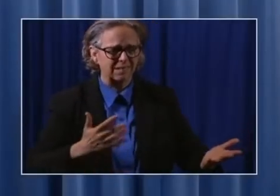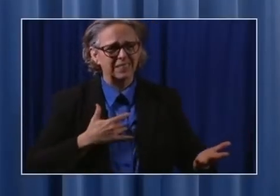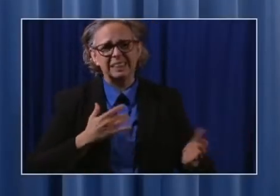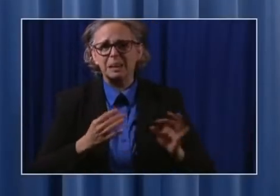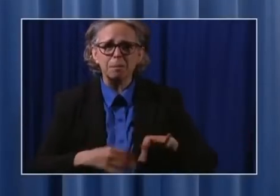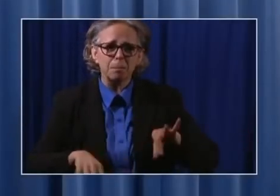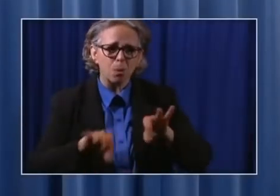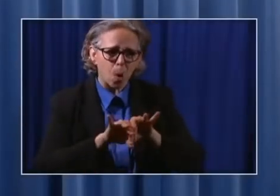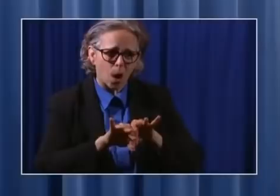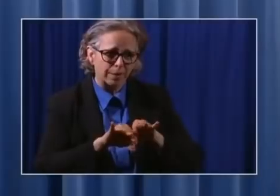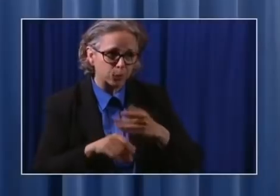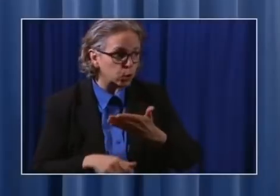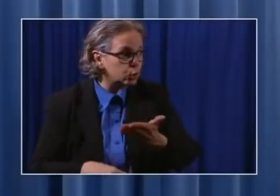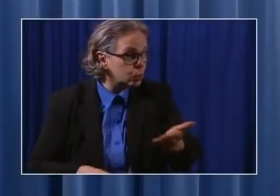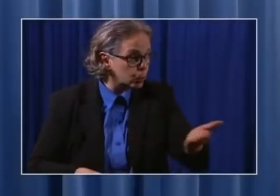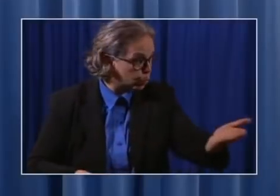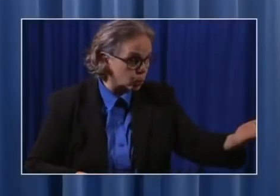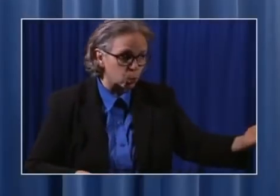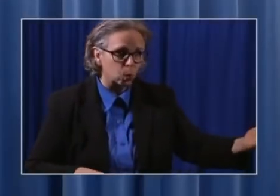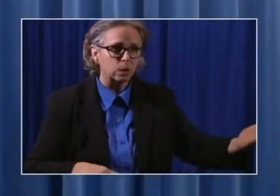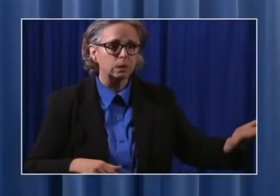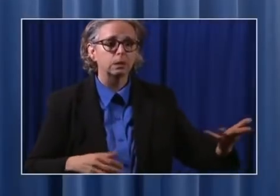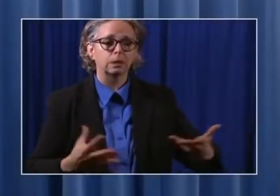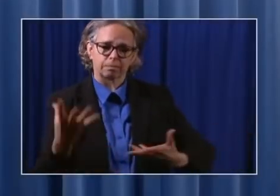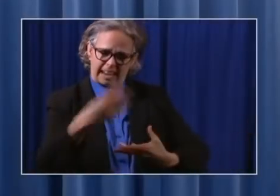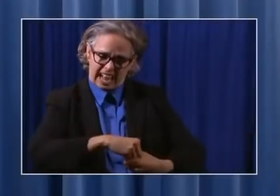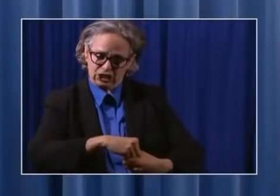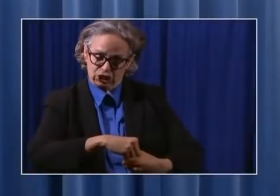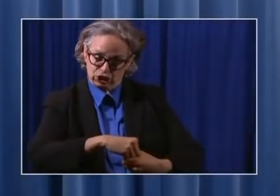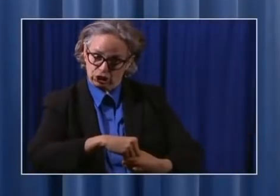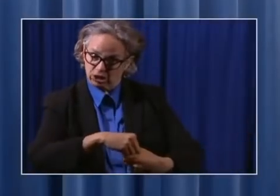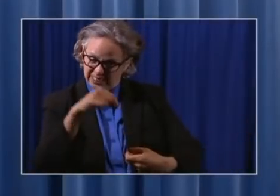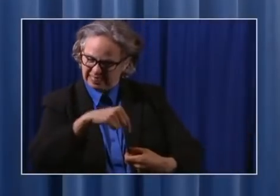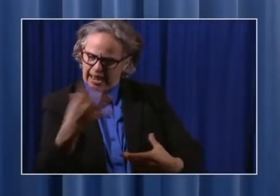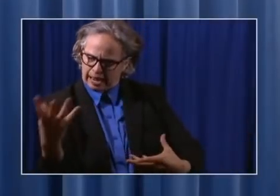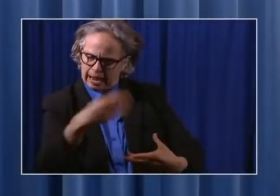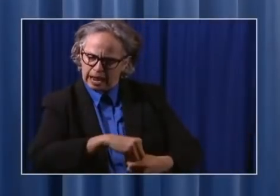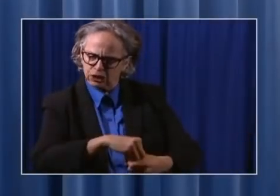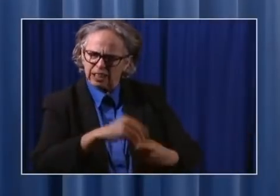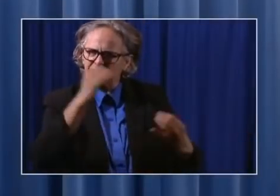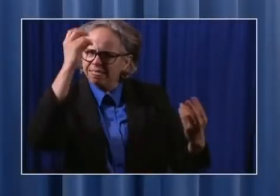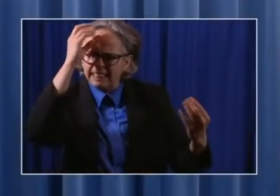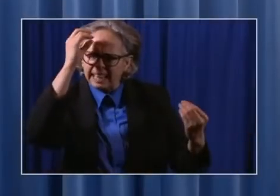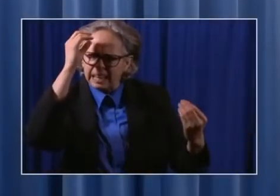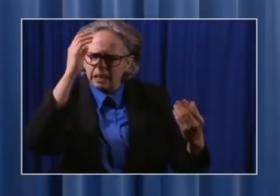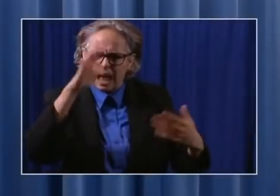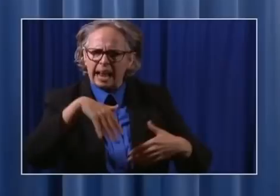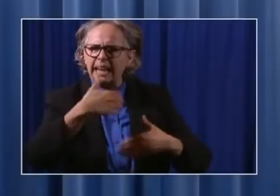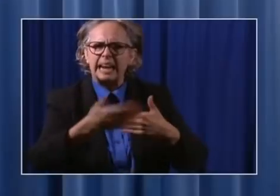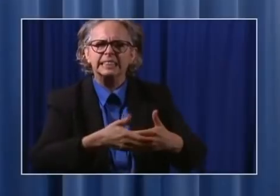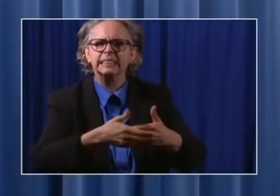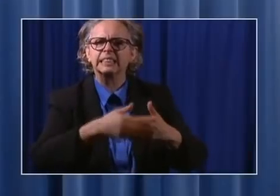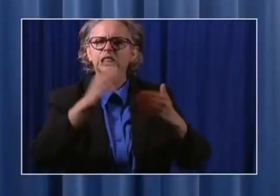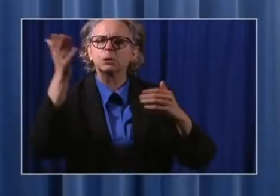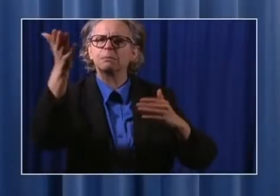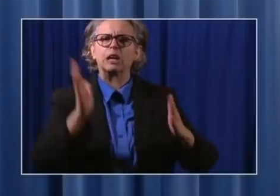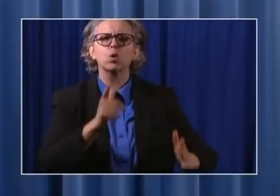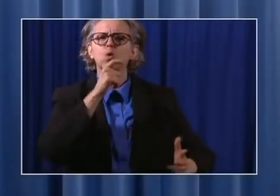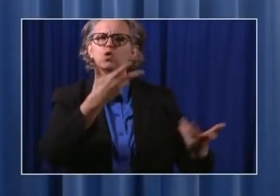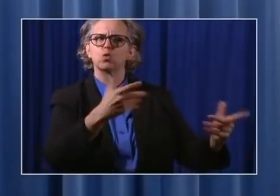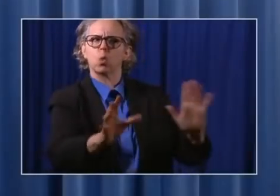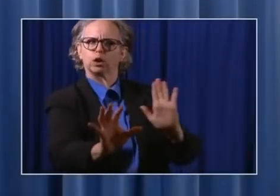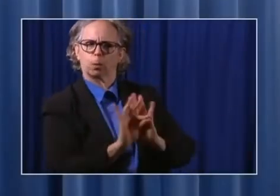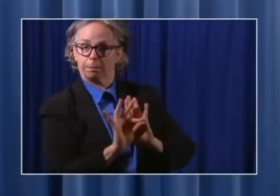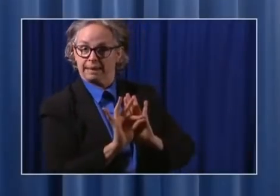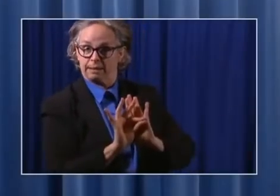be very engaged at this point in thinking about who the next speaker should be. Obviously,